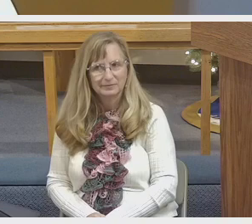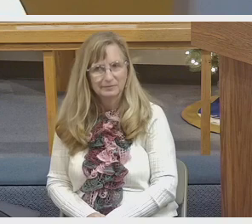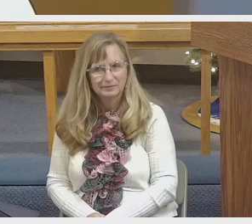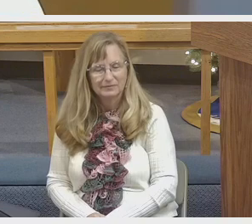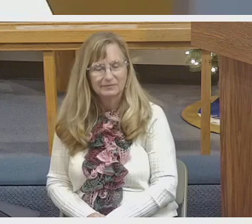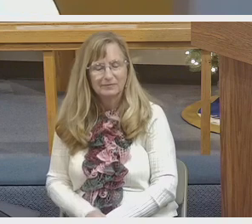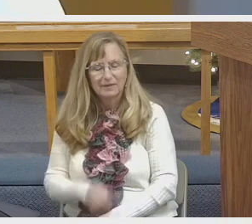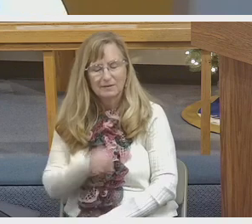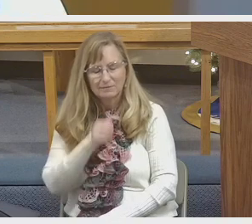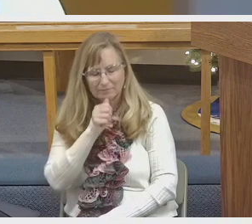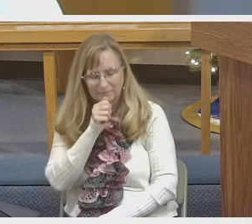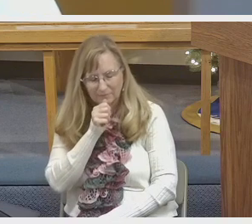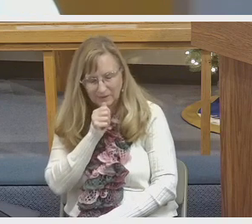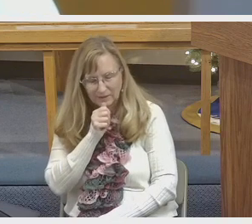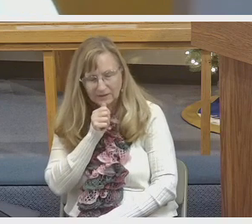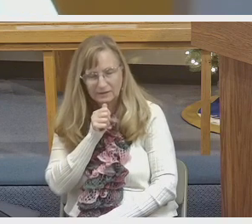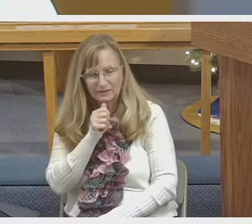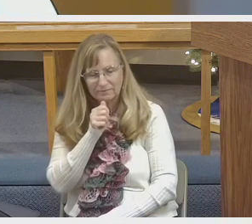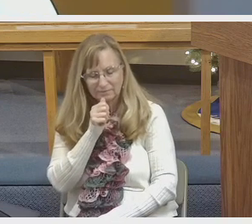Patient.